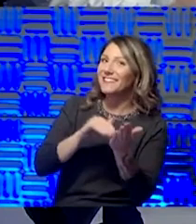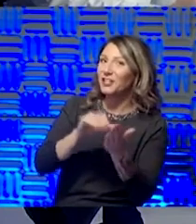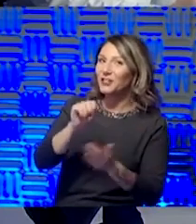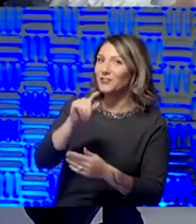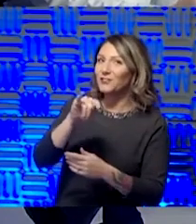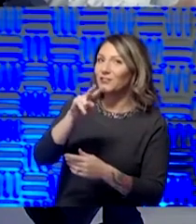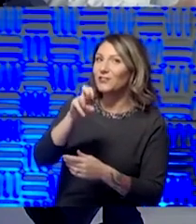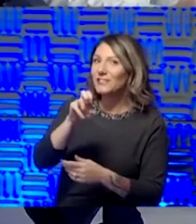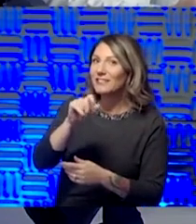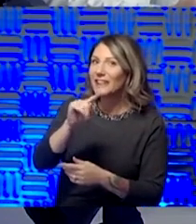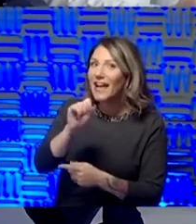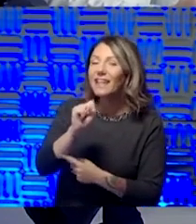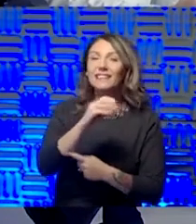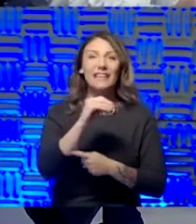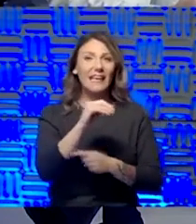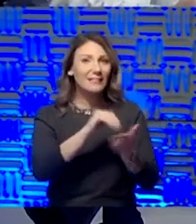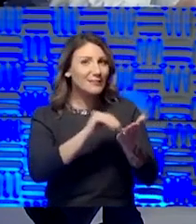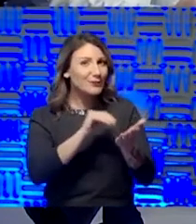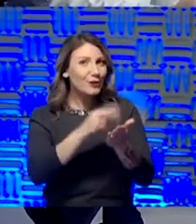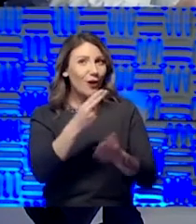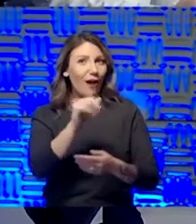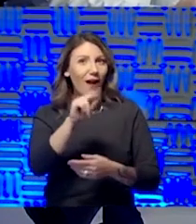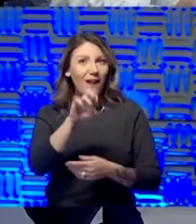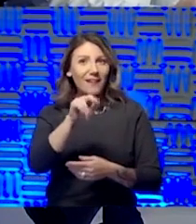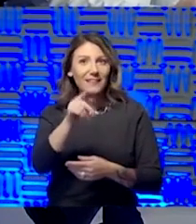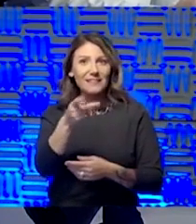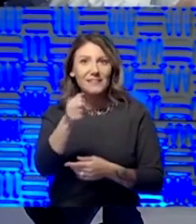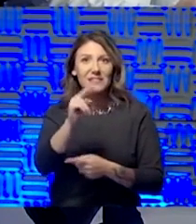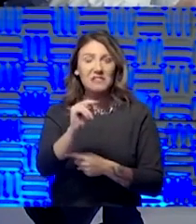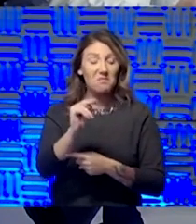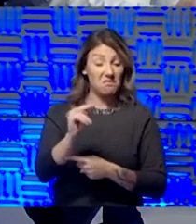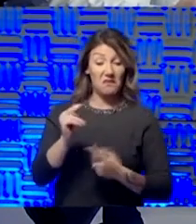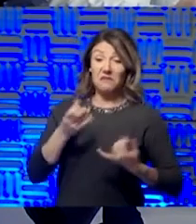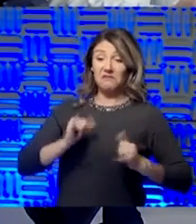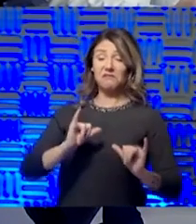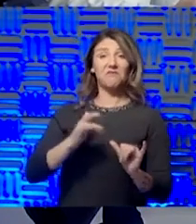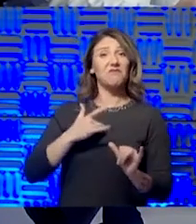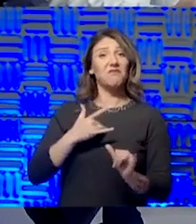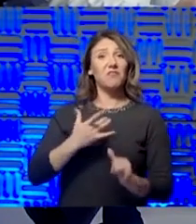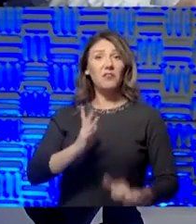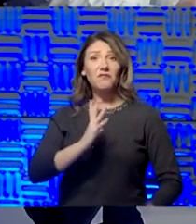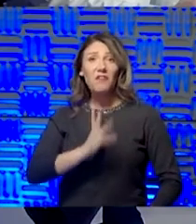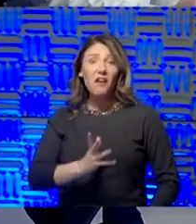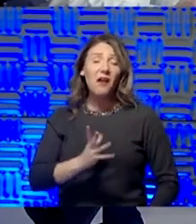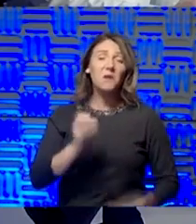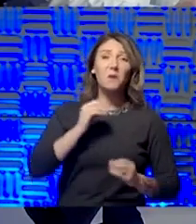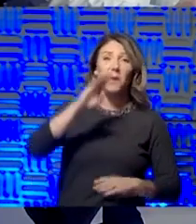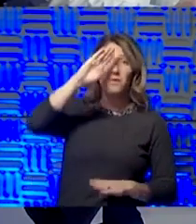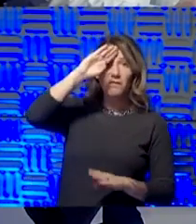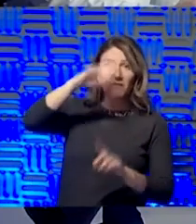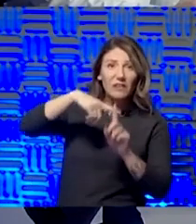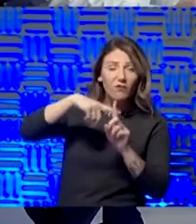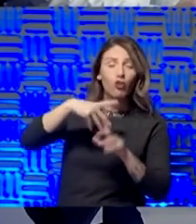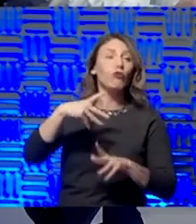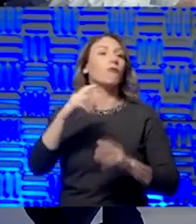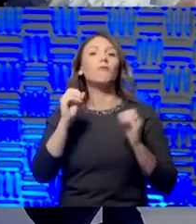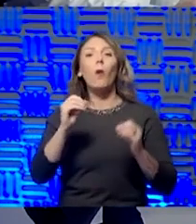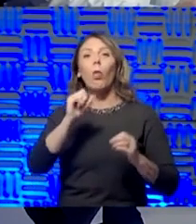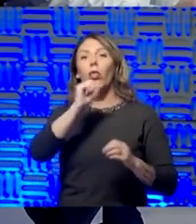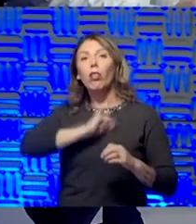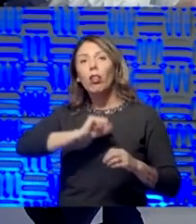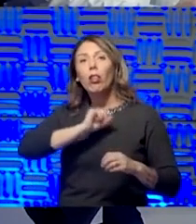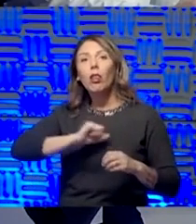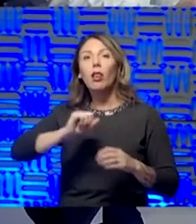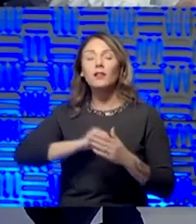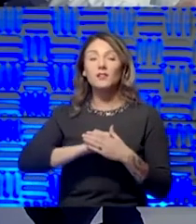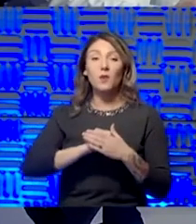me in, Dr. Hawkinson. Yes, I'm still feeling fine. No fever, no cough. So, been a week yet, so after one more week and a